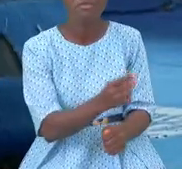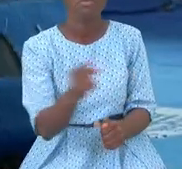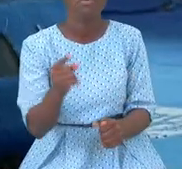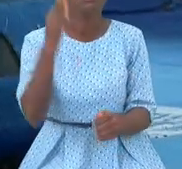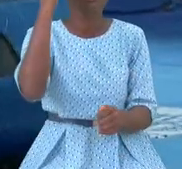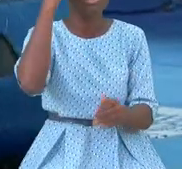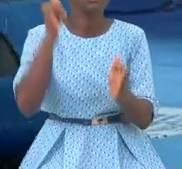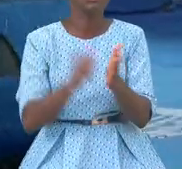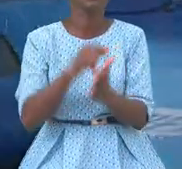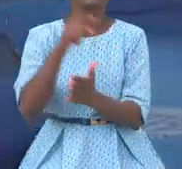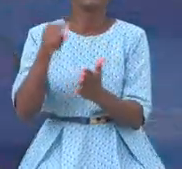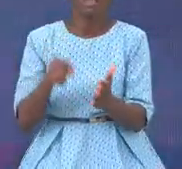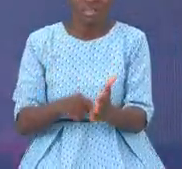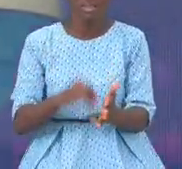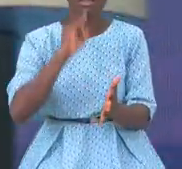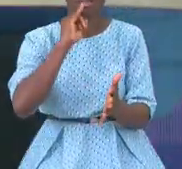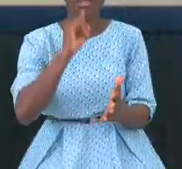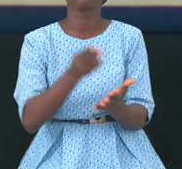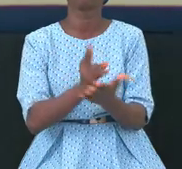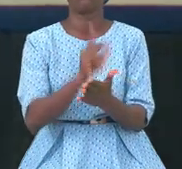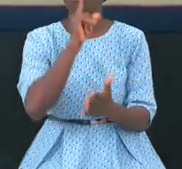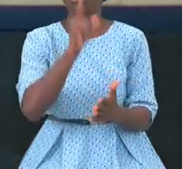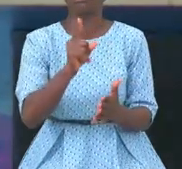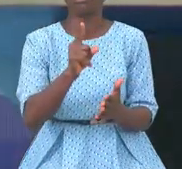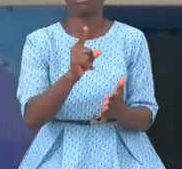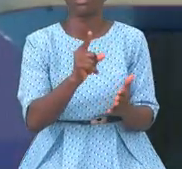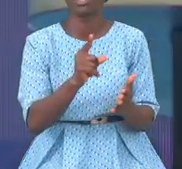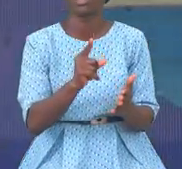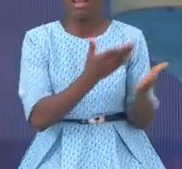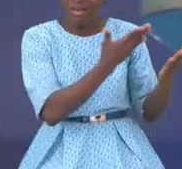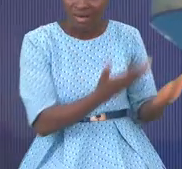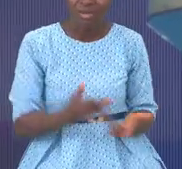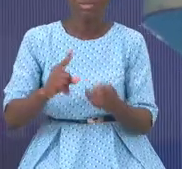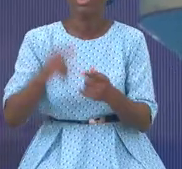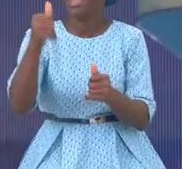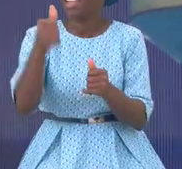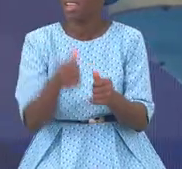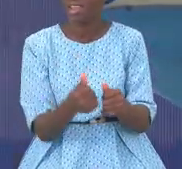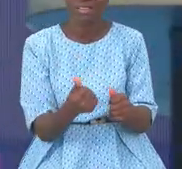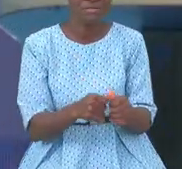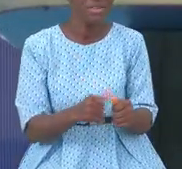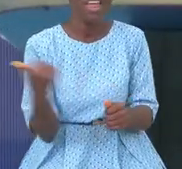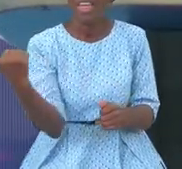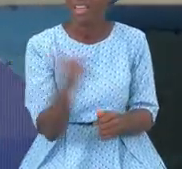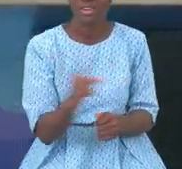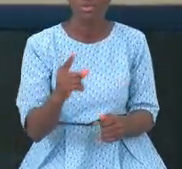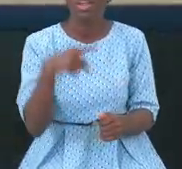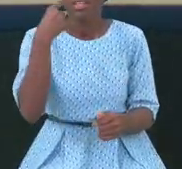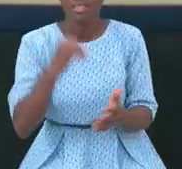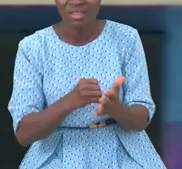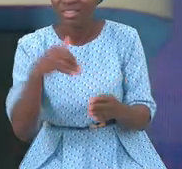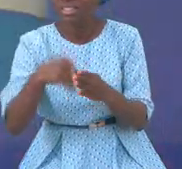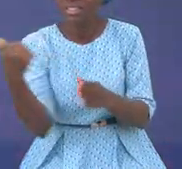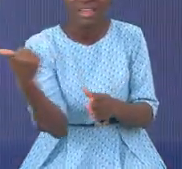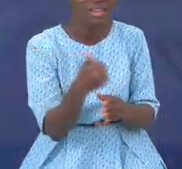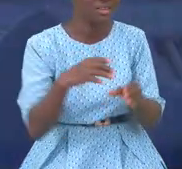it anywhere. Say it in any class. Say it in any auditorium. Say it anywhere.